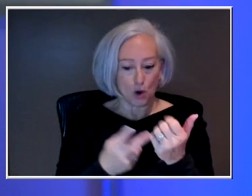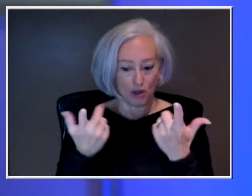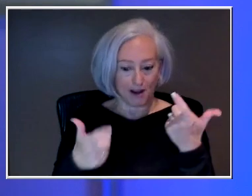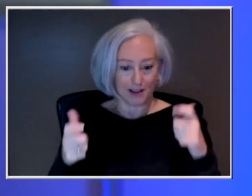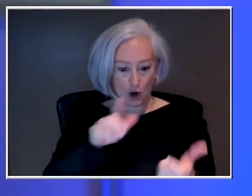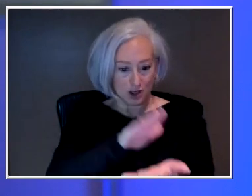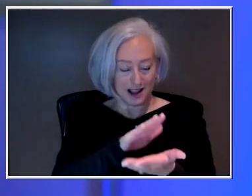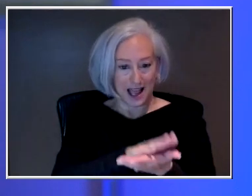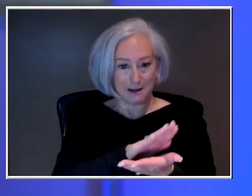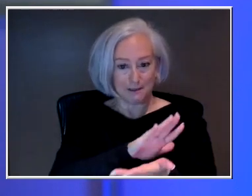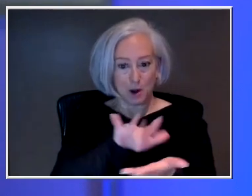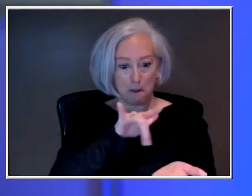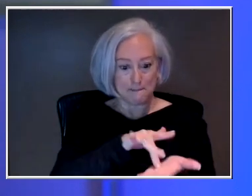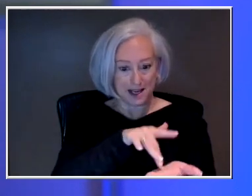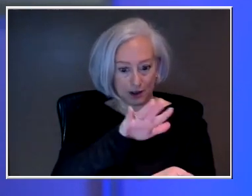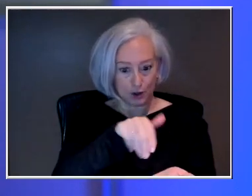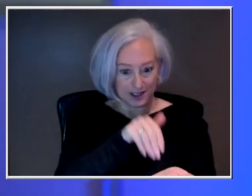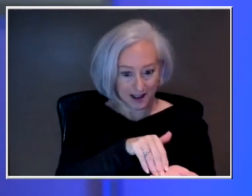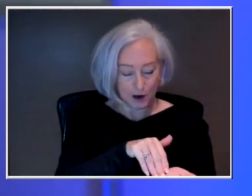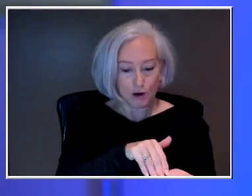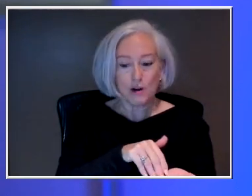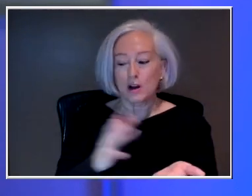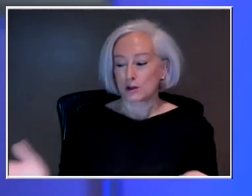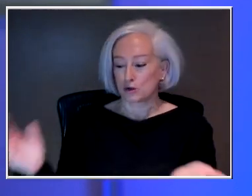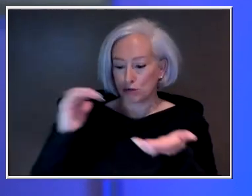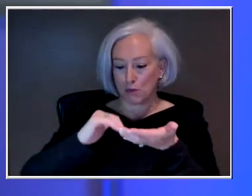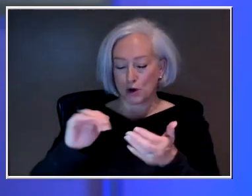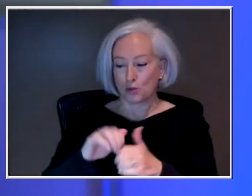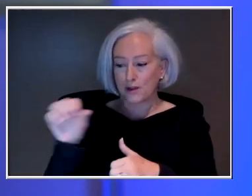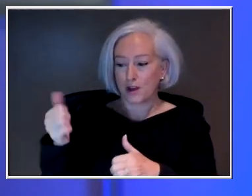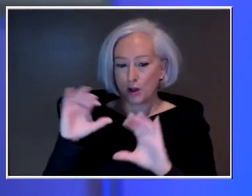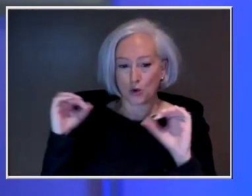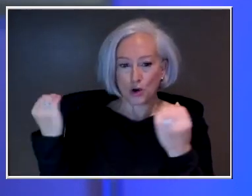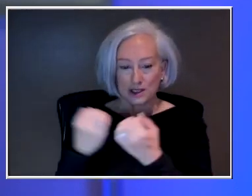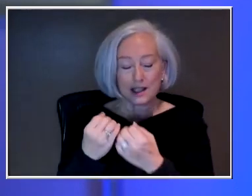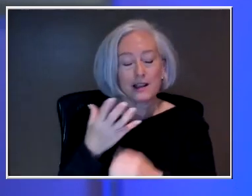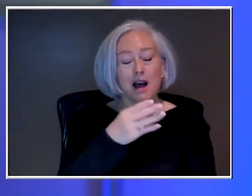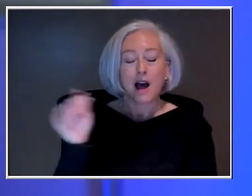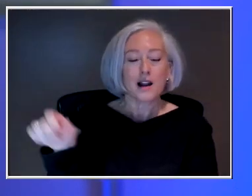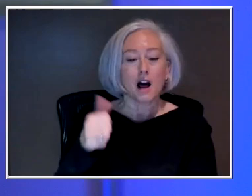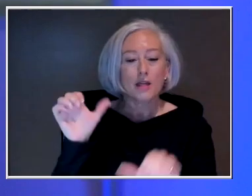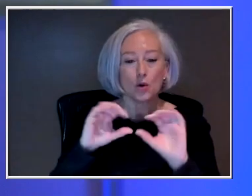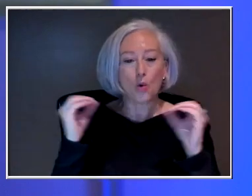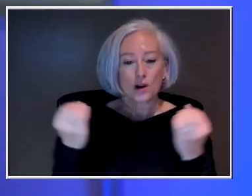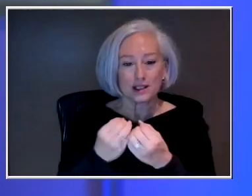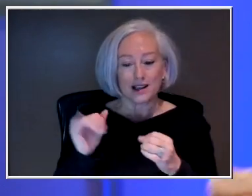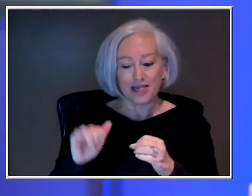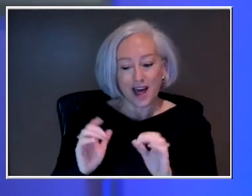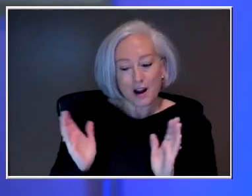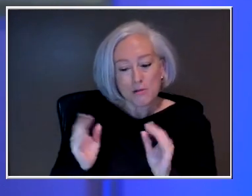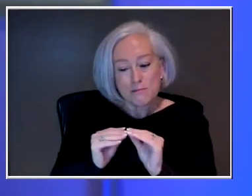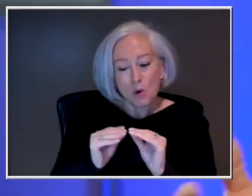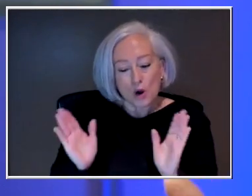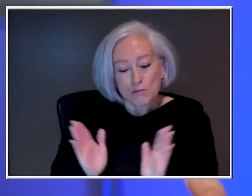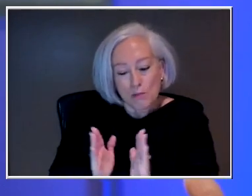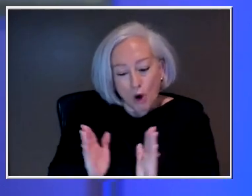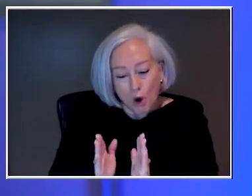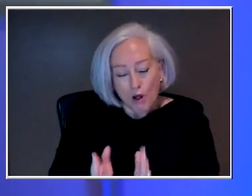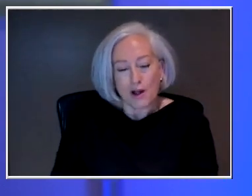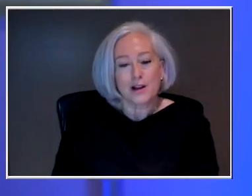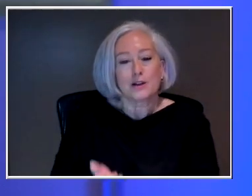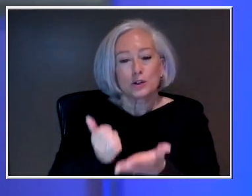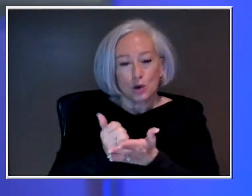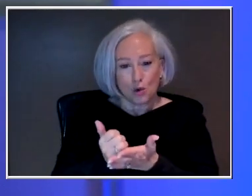us to partner with other organizations, and certainly for other organizations that are a bit smaller to look to partner with